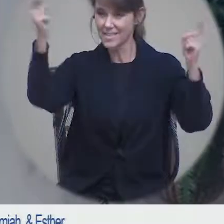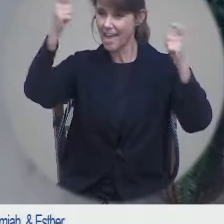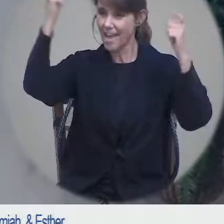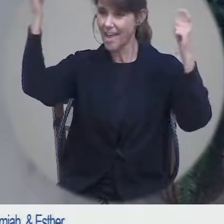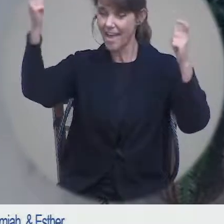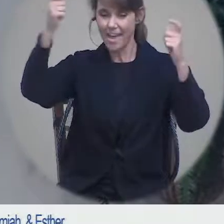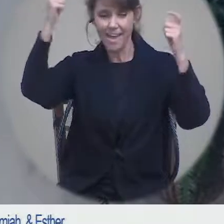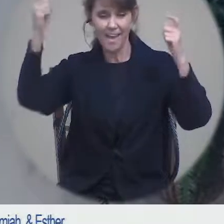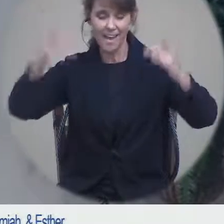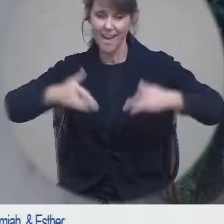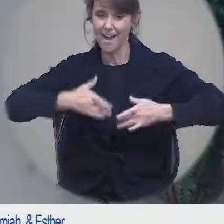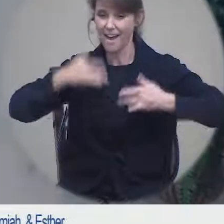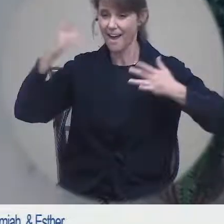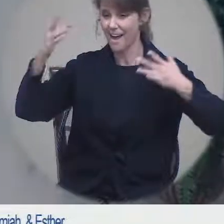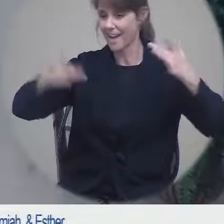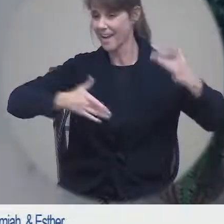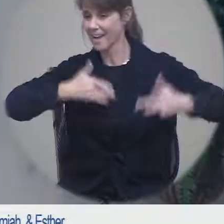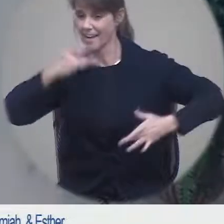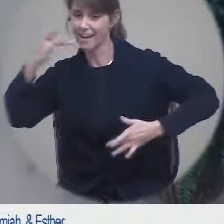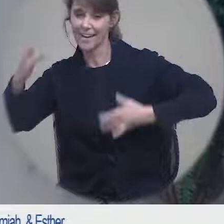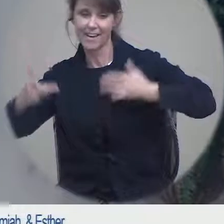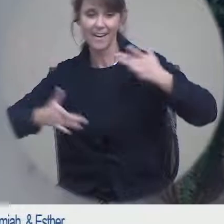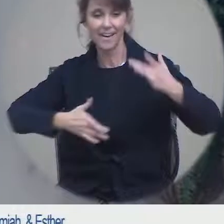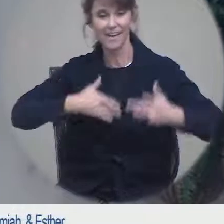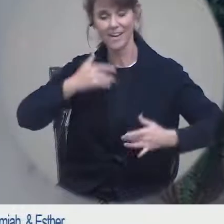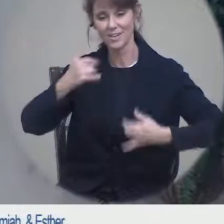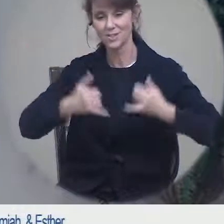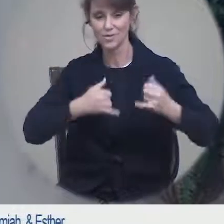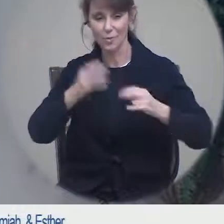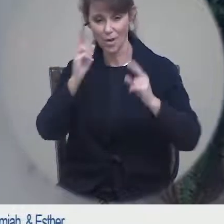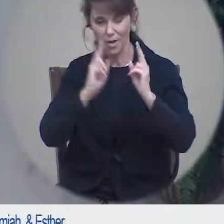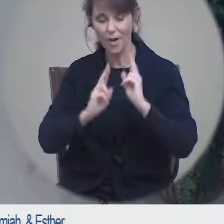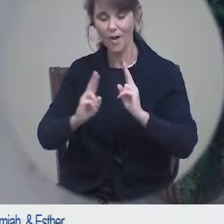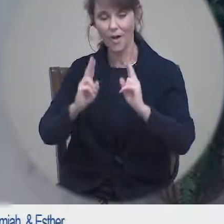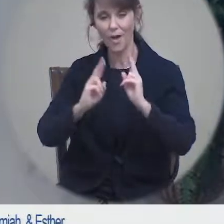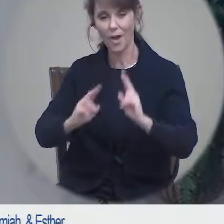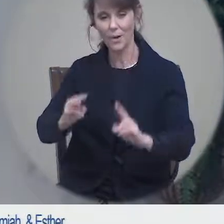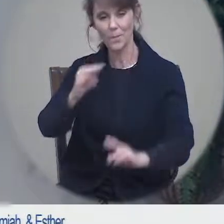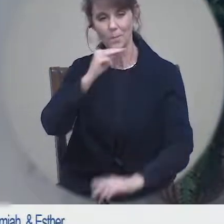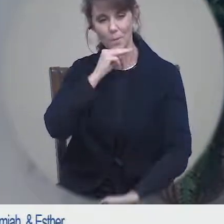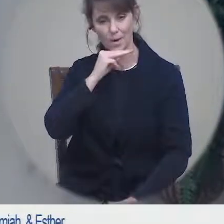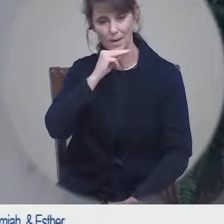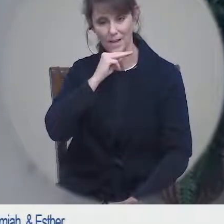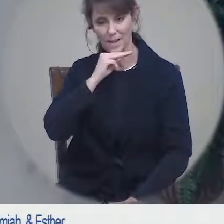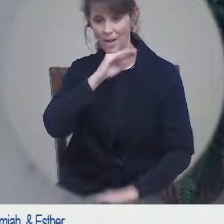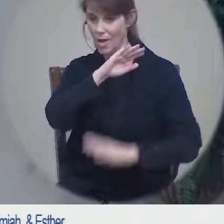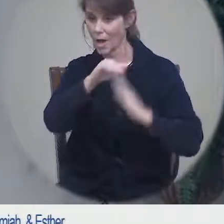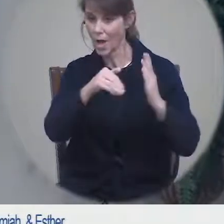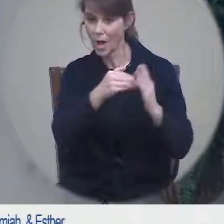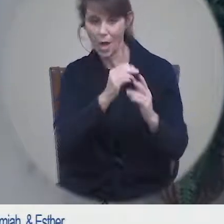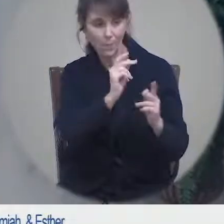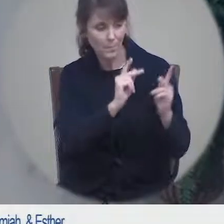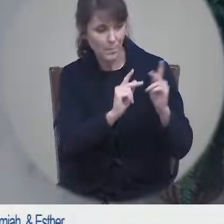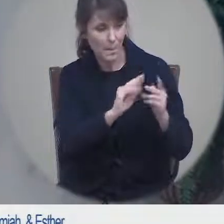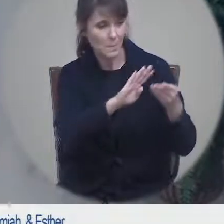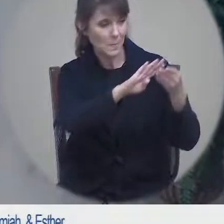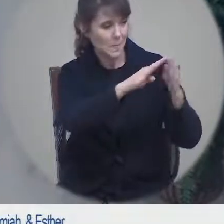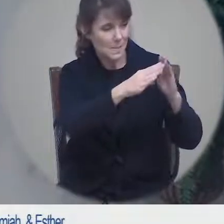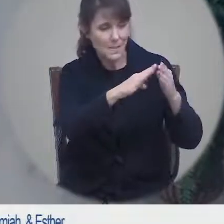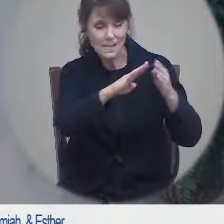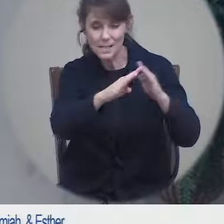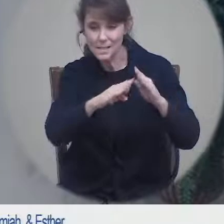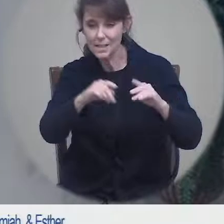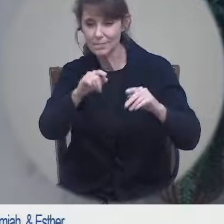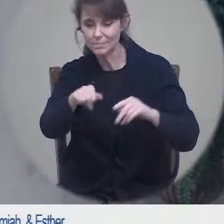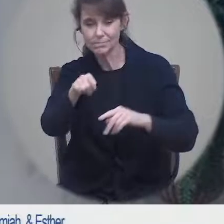and gladness and joy and honor. In each and every province and each and every city, wherever the king's